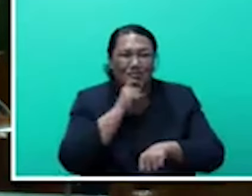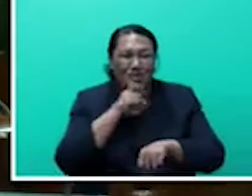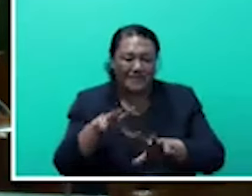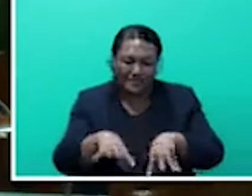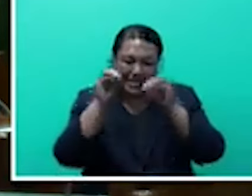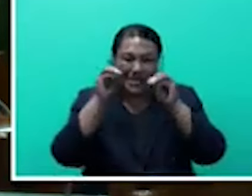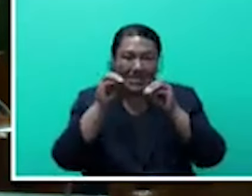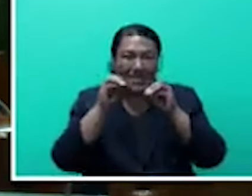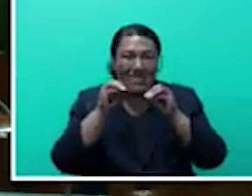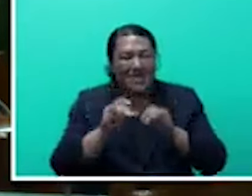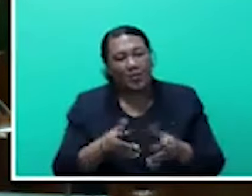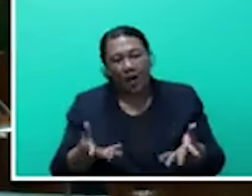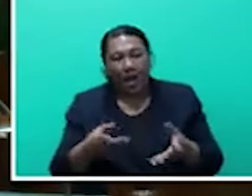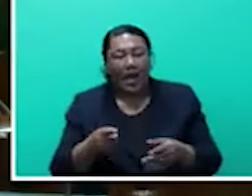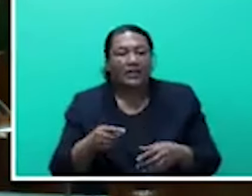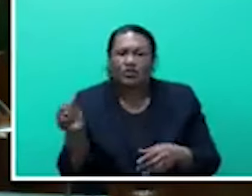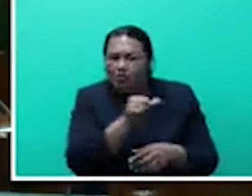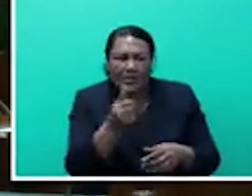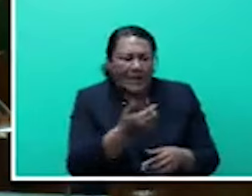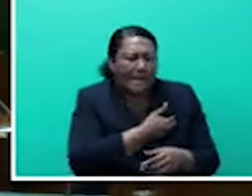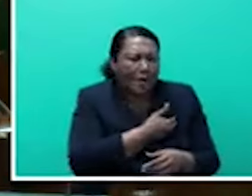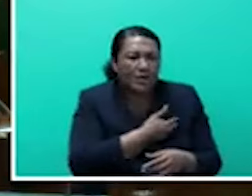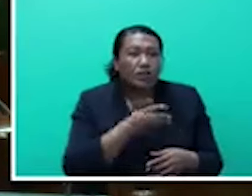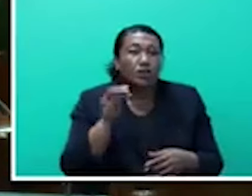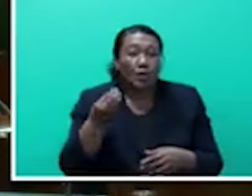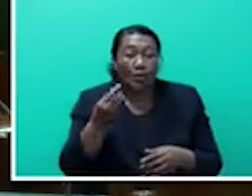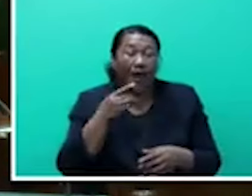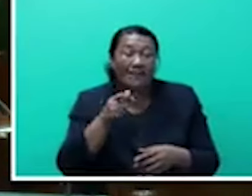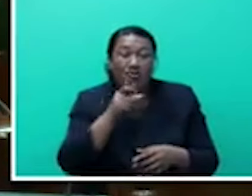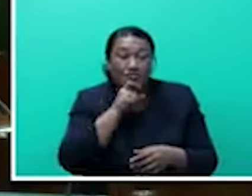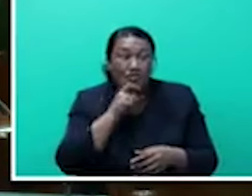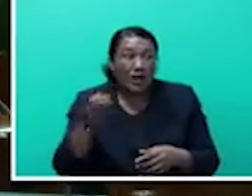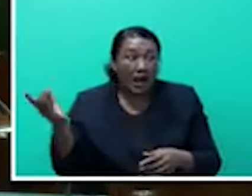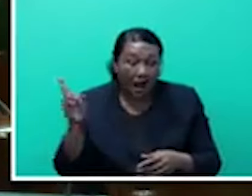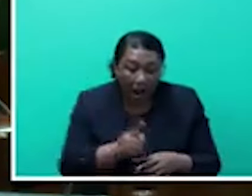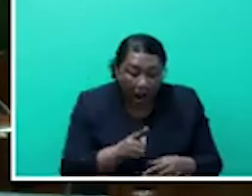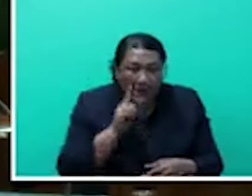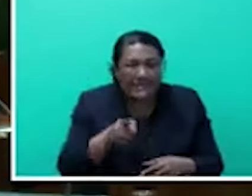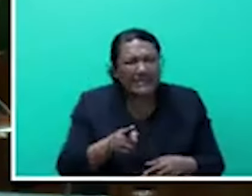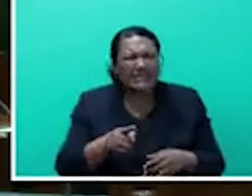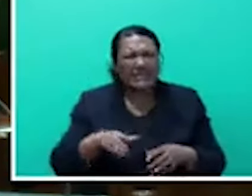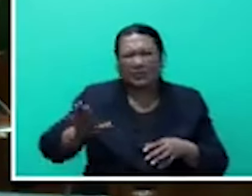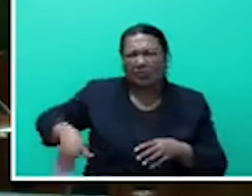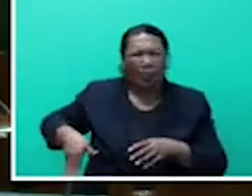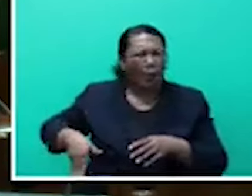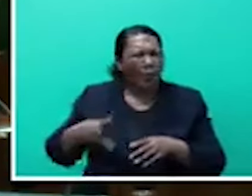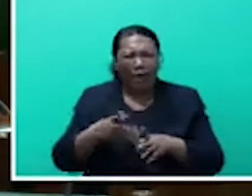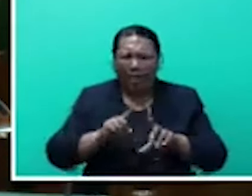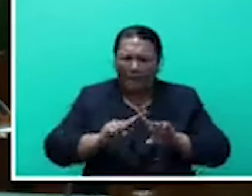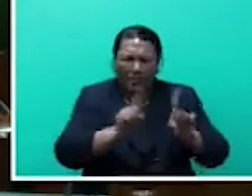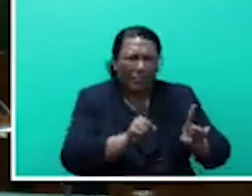scatter the rubbish all around. And in the afternoon, when you reach home, sir, it is an eyesore. And also the